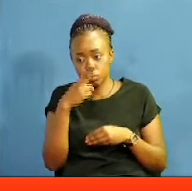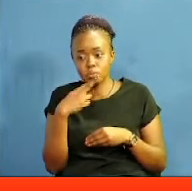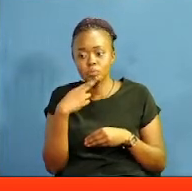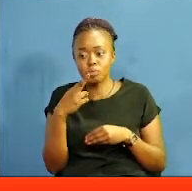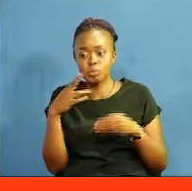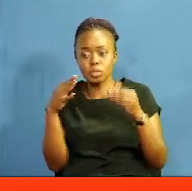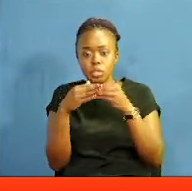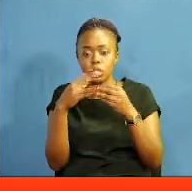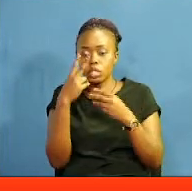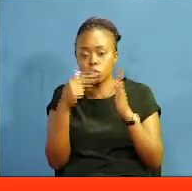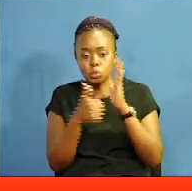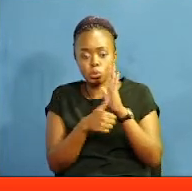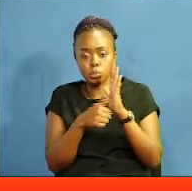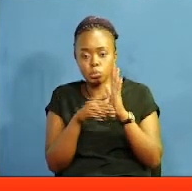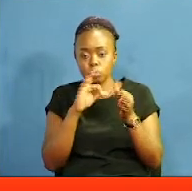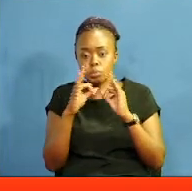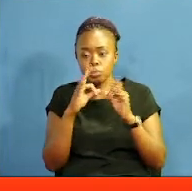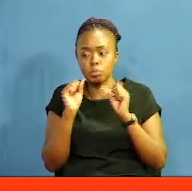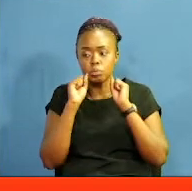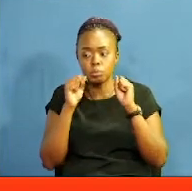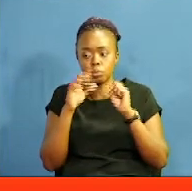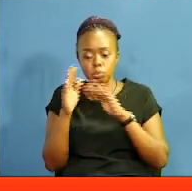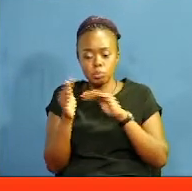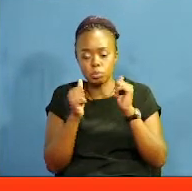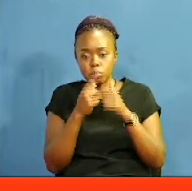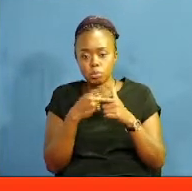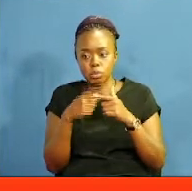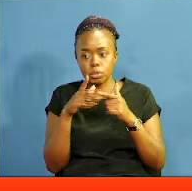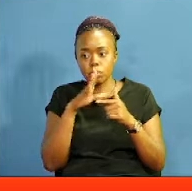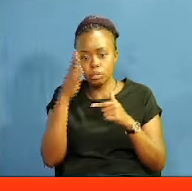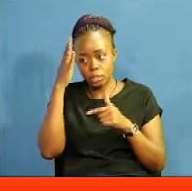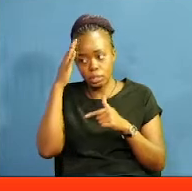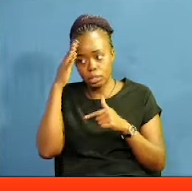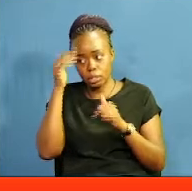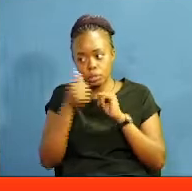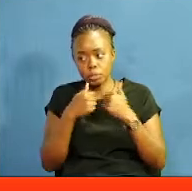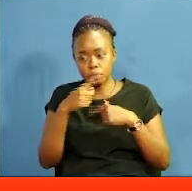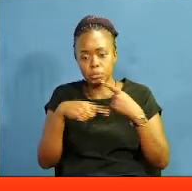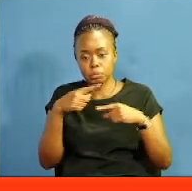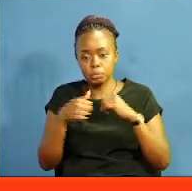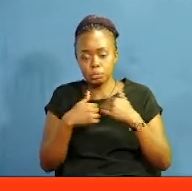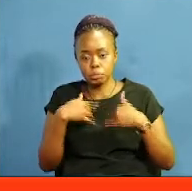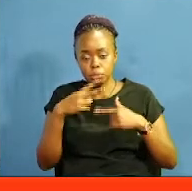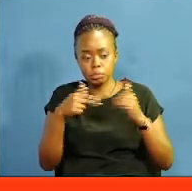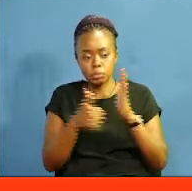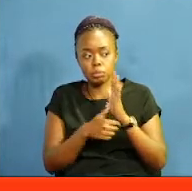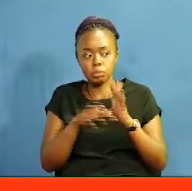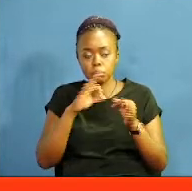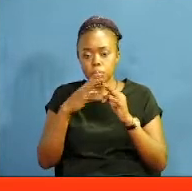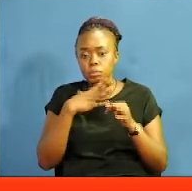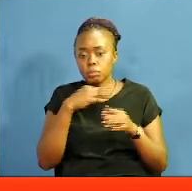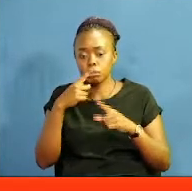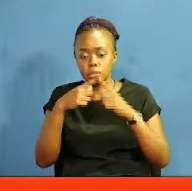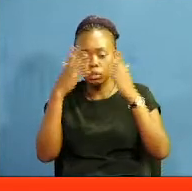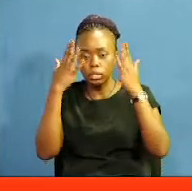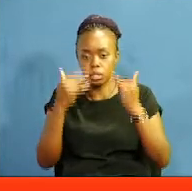are intertwined, these two problems, if we can do away with them, I don't think if we'll be talking about economic crises like we are talking